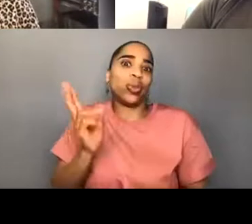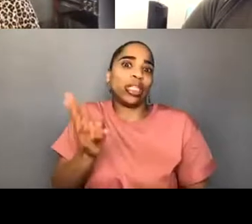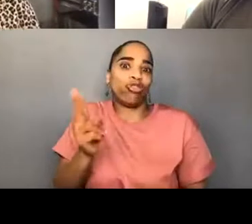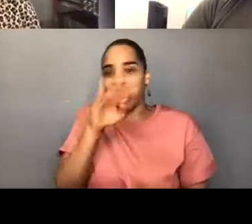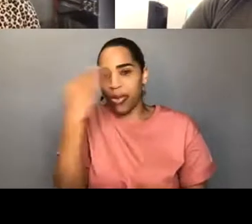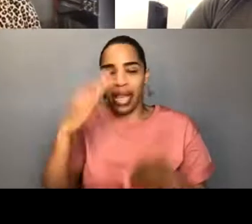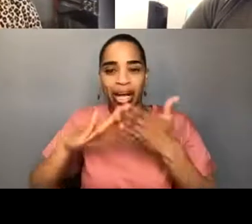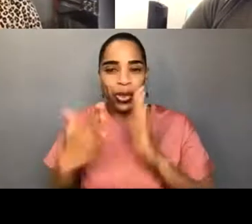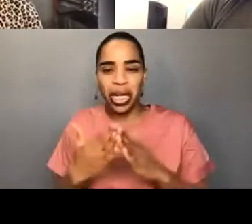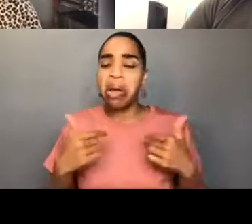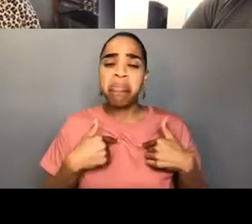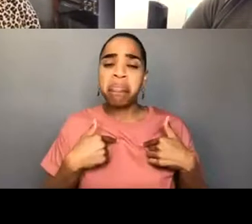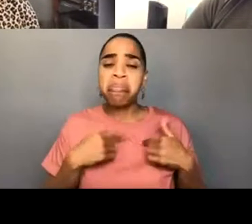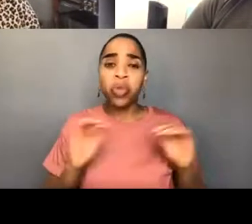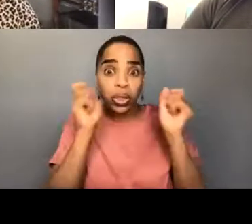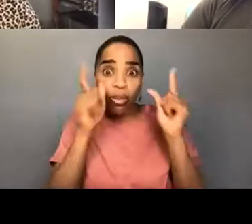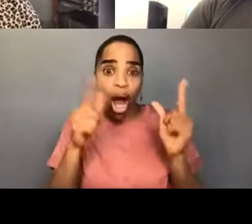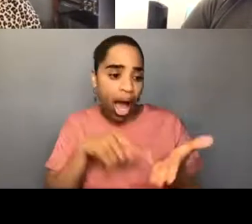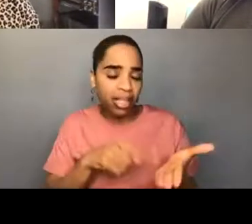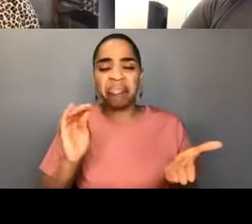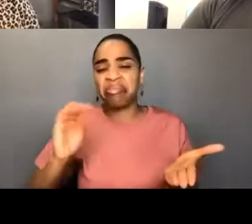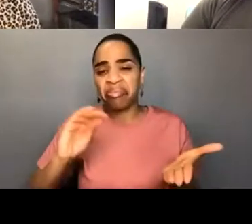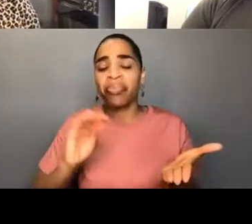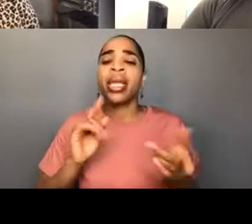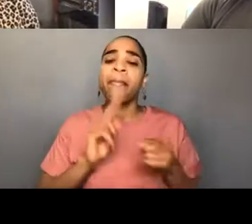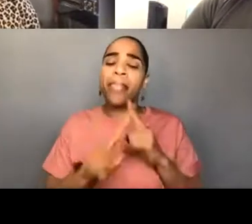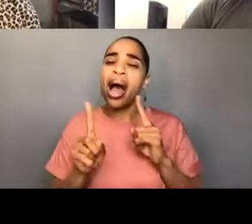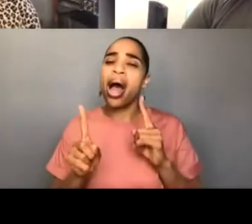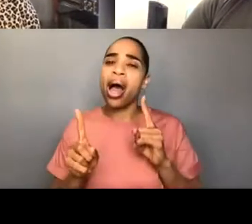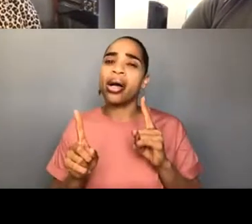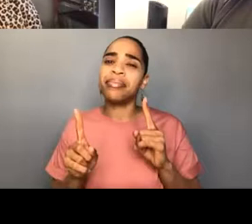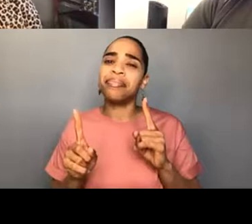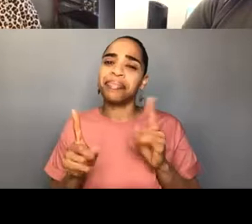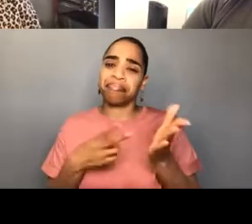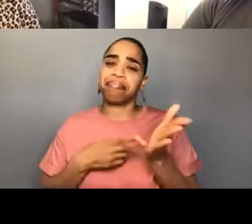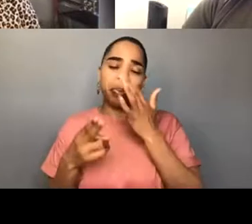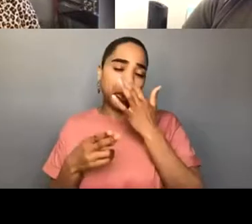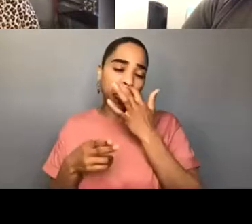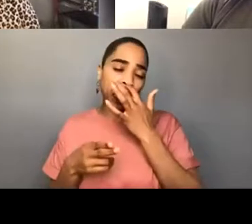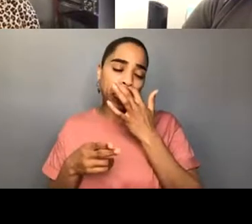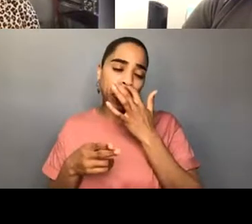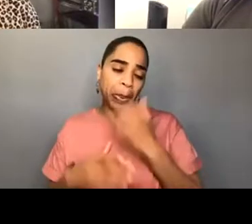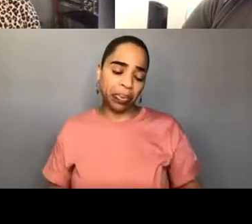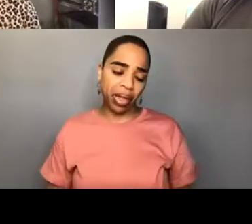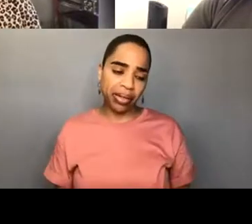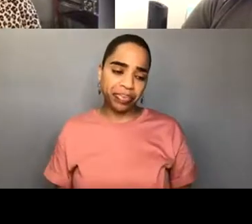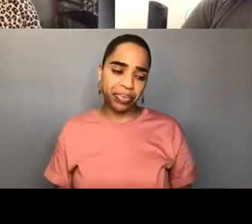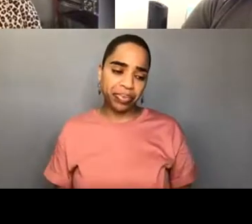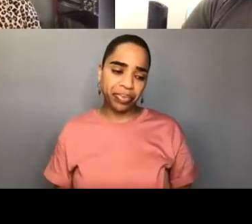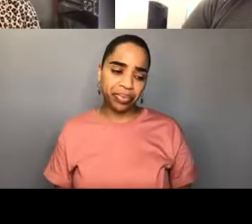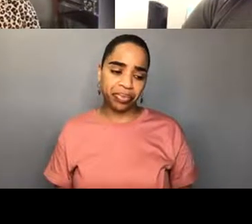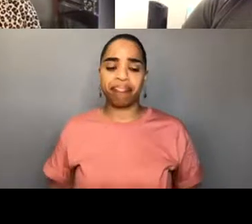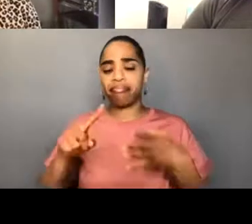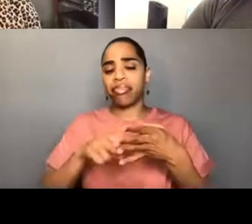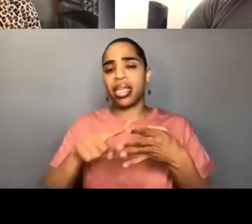anything that surprised me. But I will say, I pitched the project the first week of February,